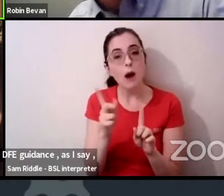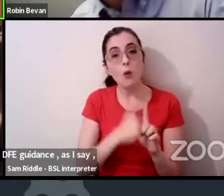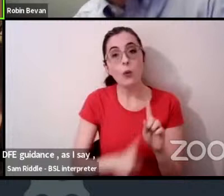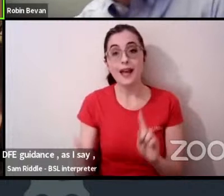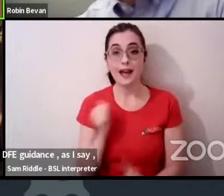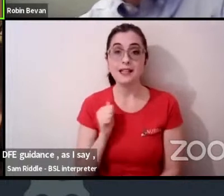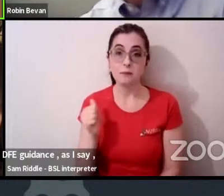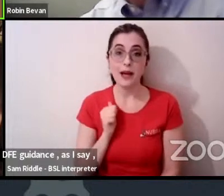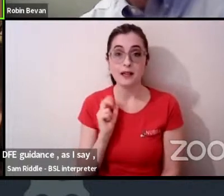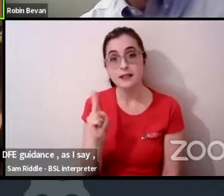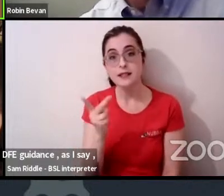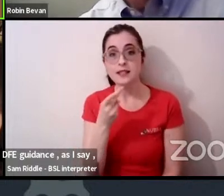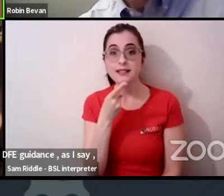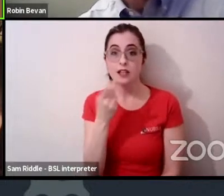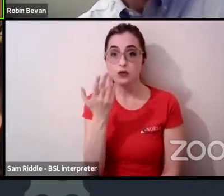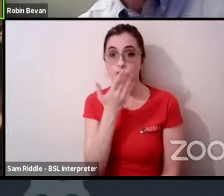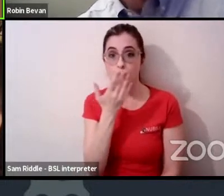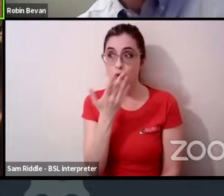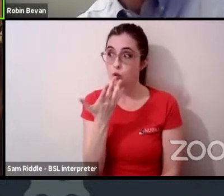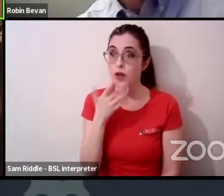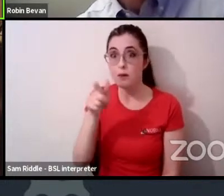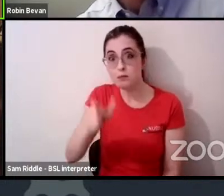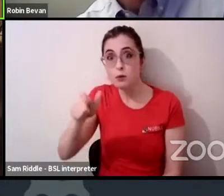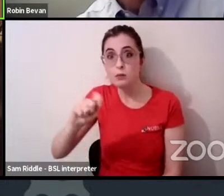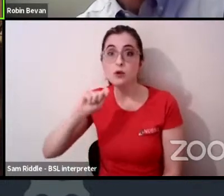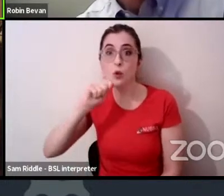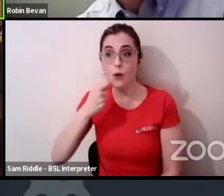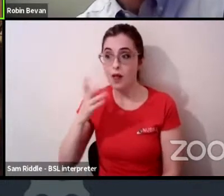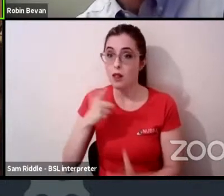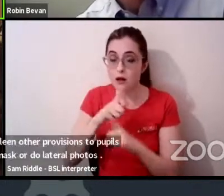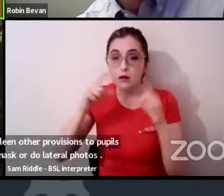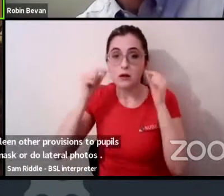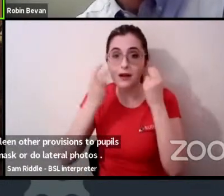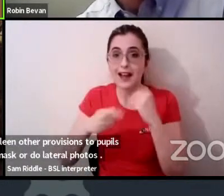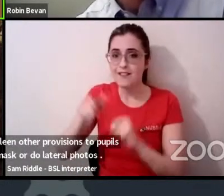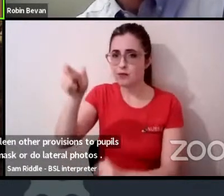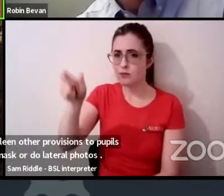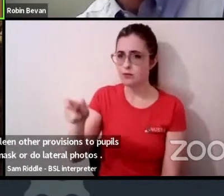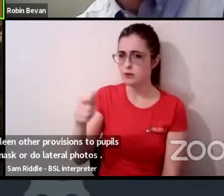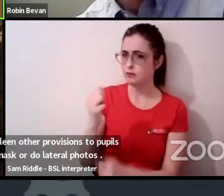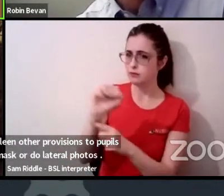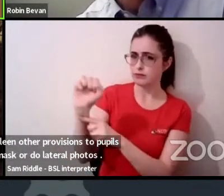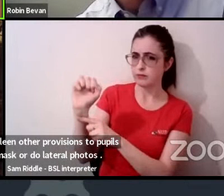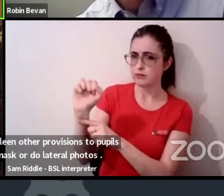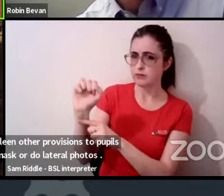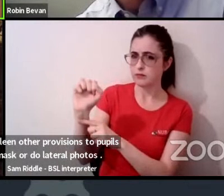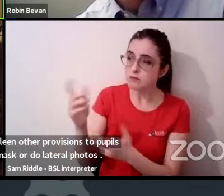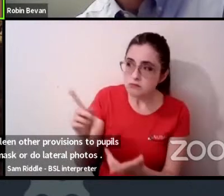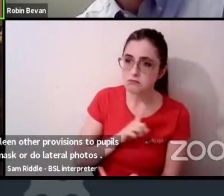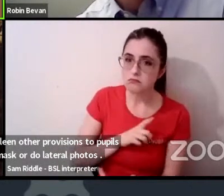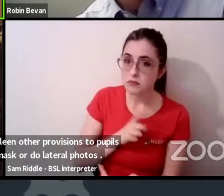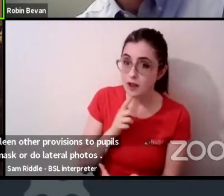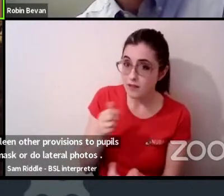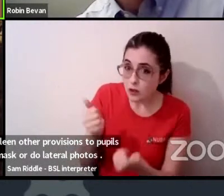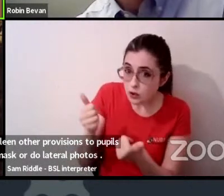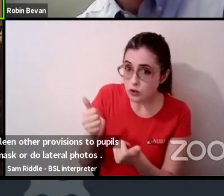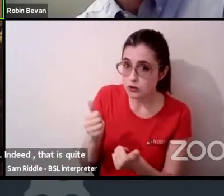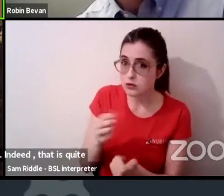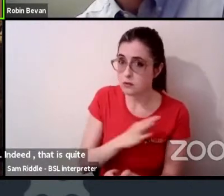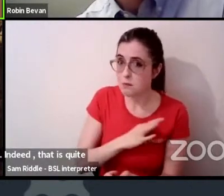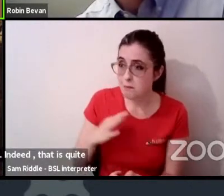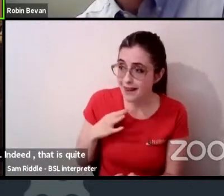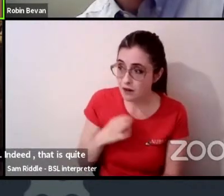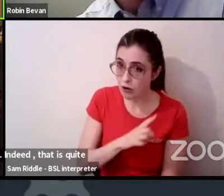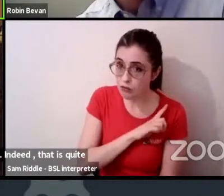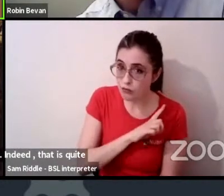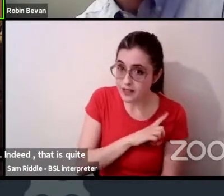in secondary that pupils will wear masks. And if a pupil isn't wearing a mask without a good reason, without a medical reason that they